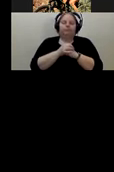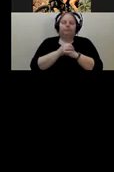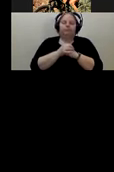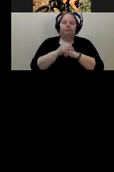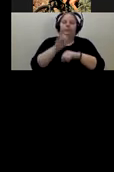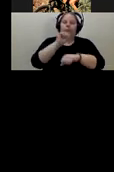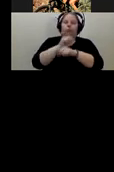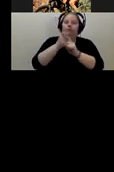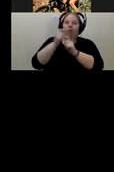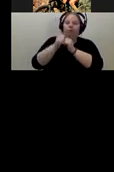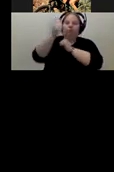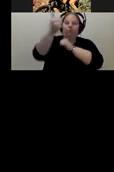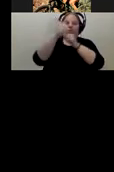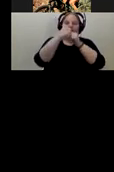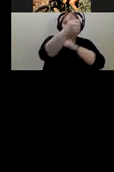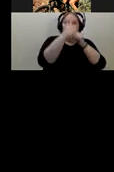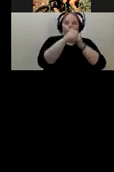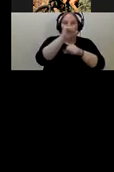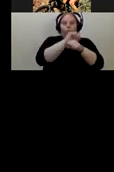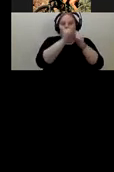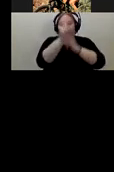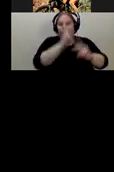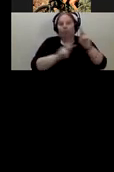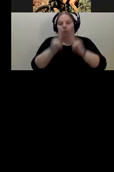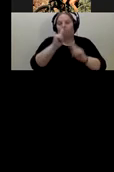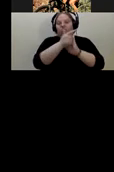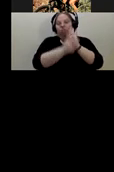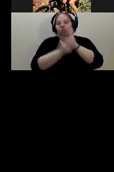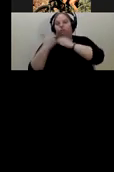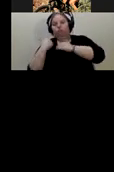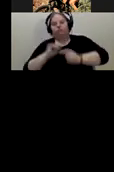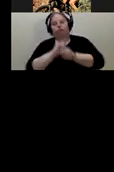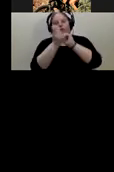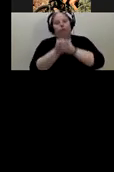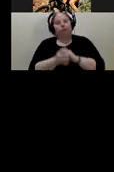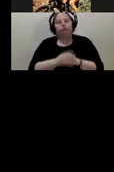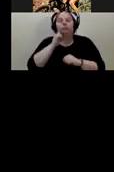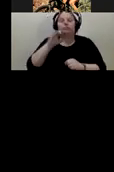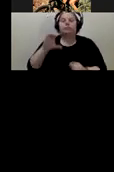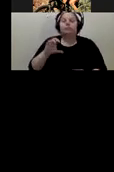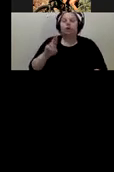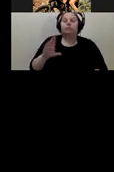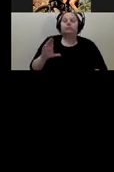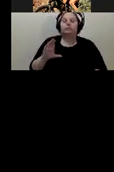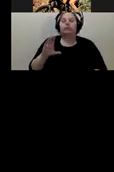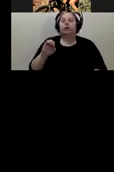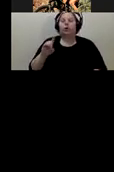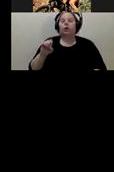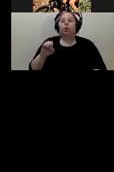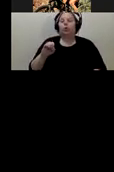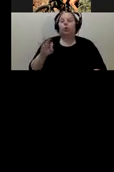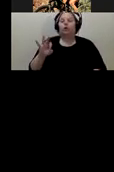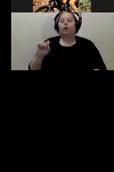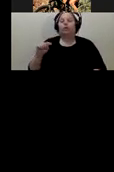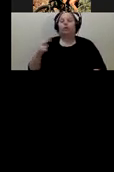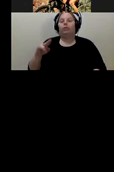working at a distance with individuals. And then through from the CRC Code of Ethics, this is directly from